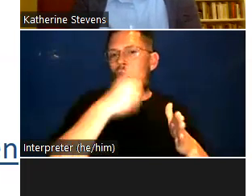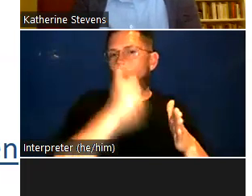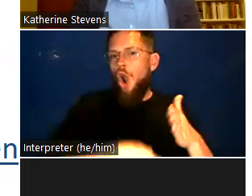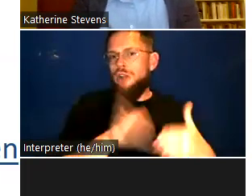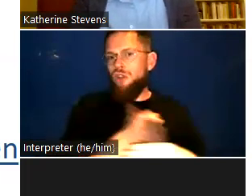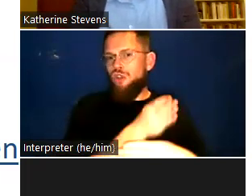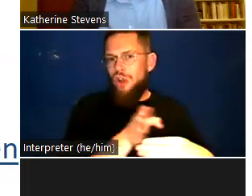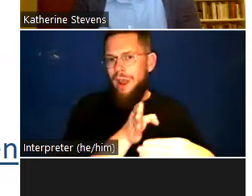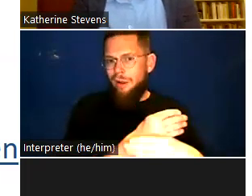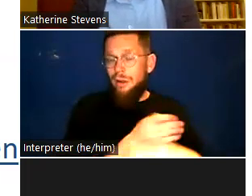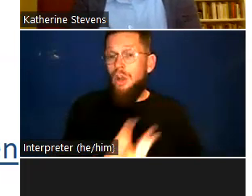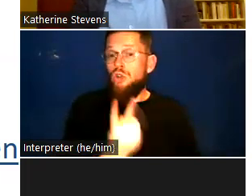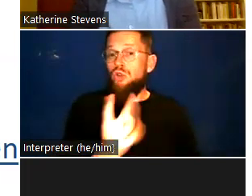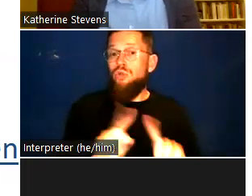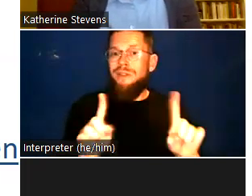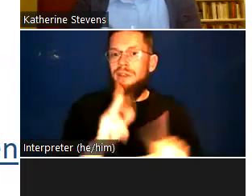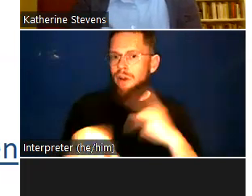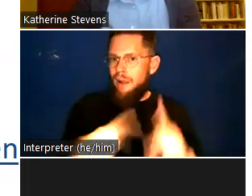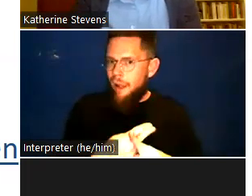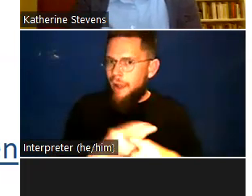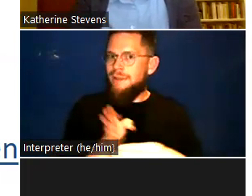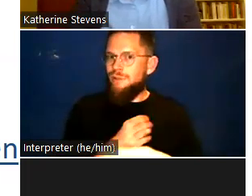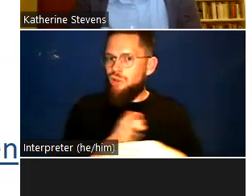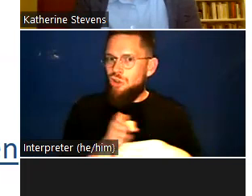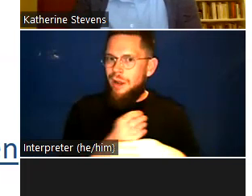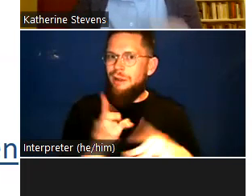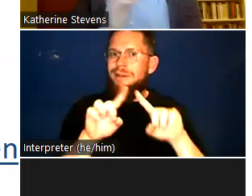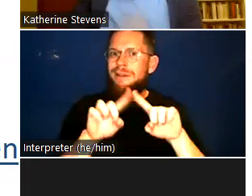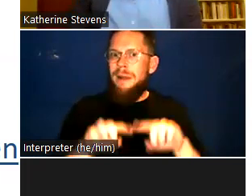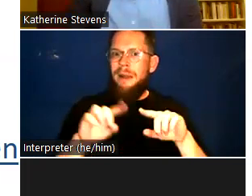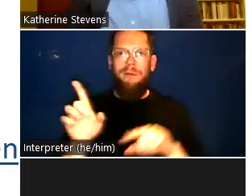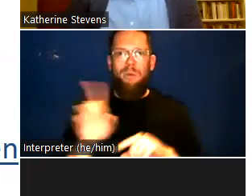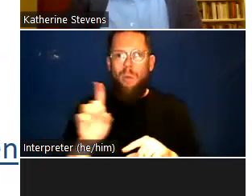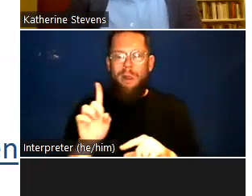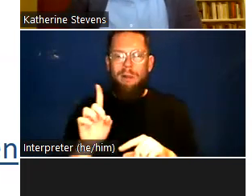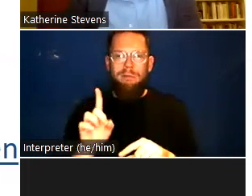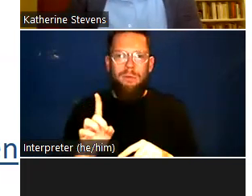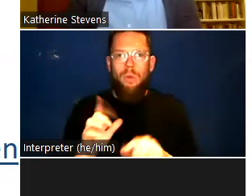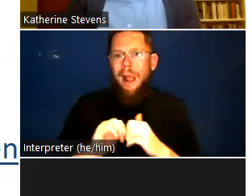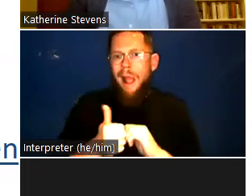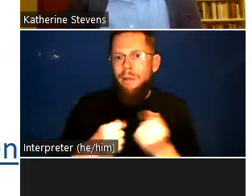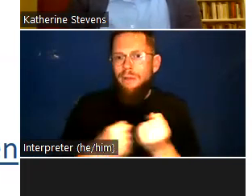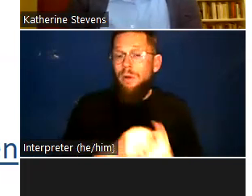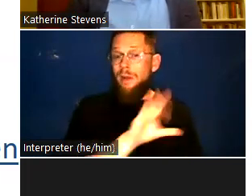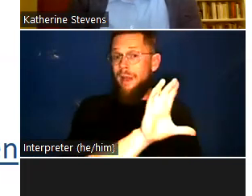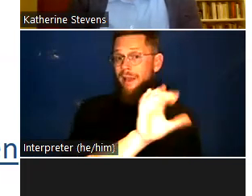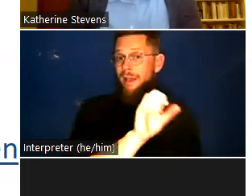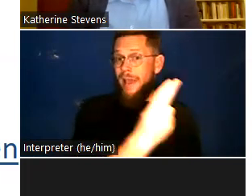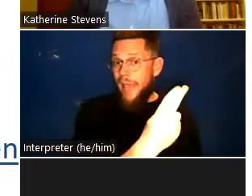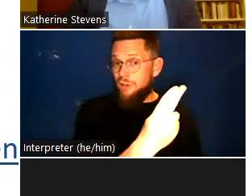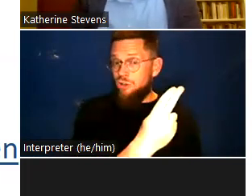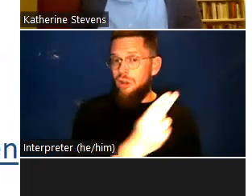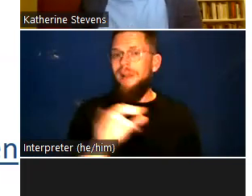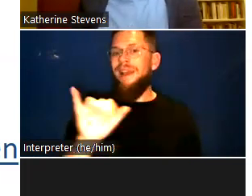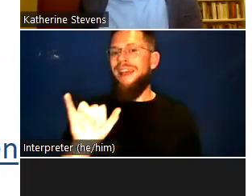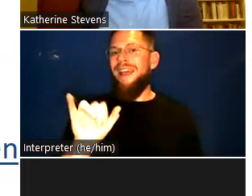are two different kinds of cost shares, depending on how that support is given. There's the cash share, and there's the in-kind